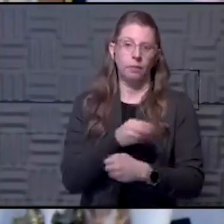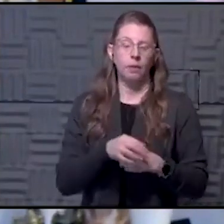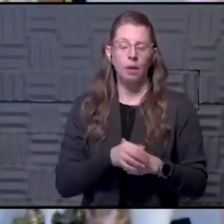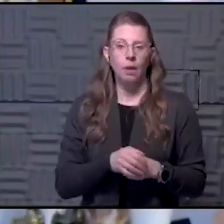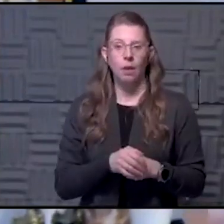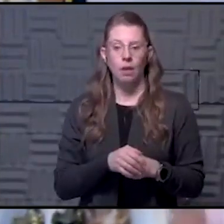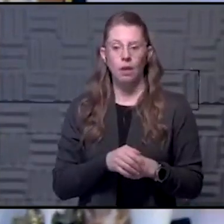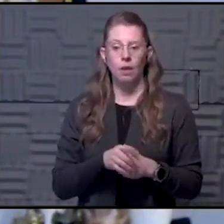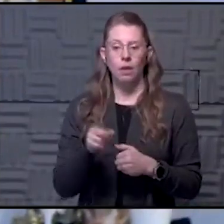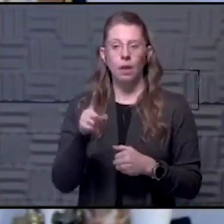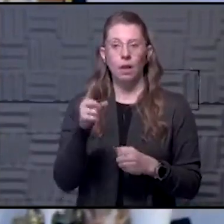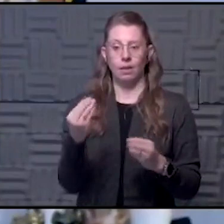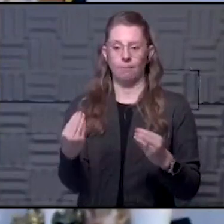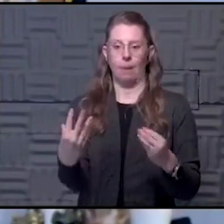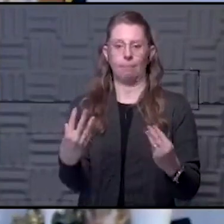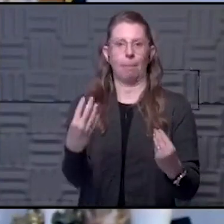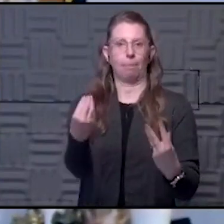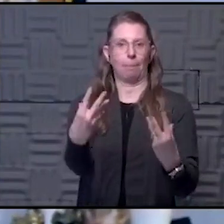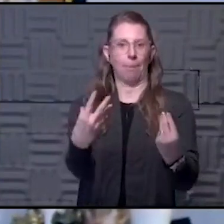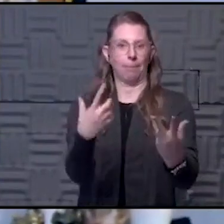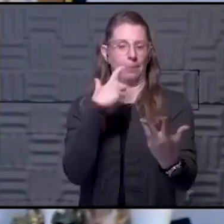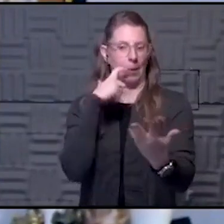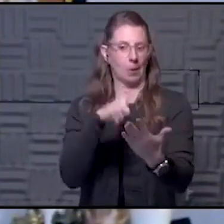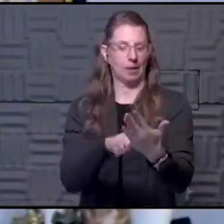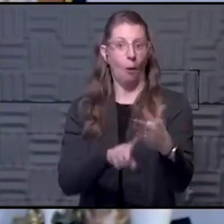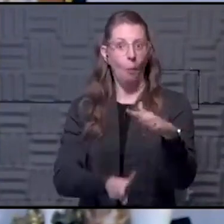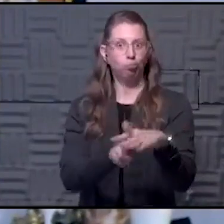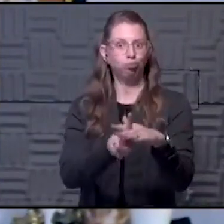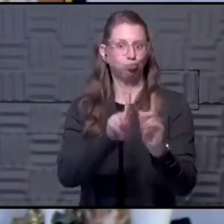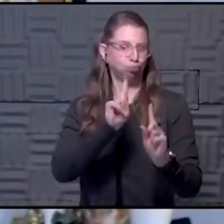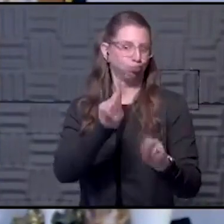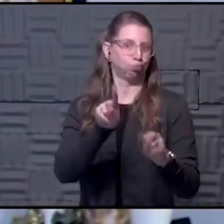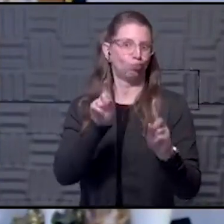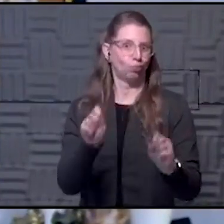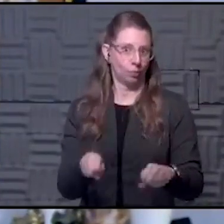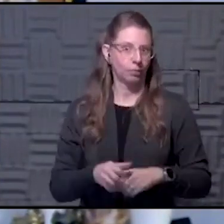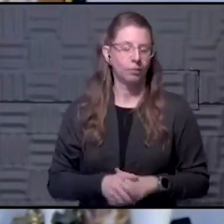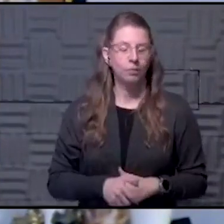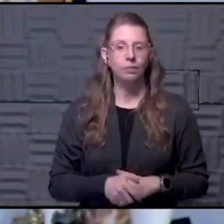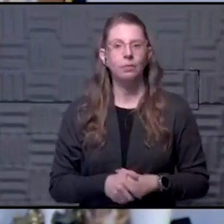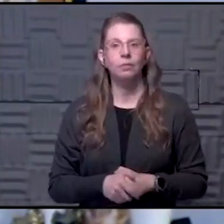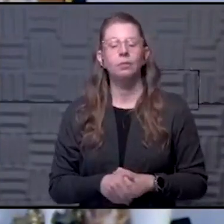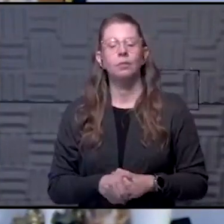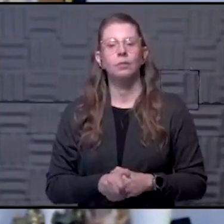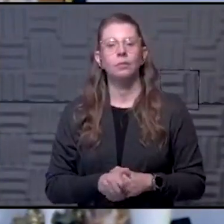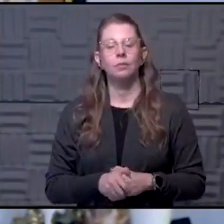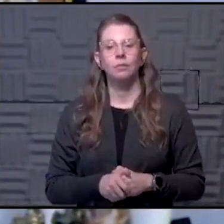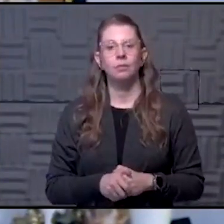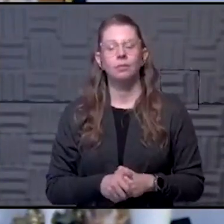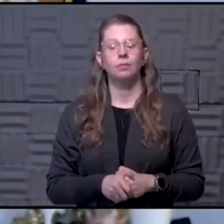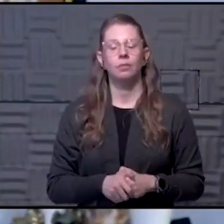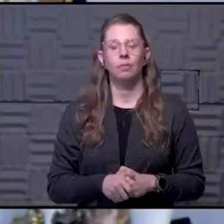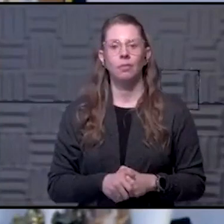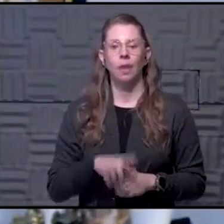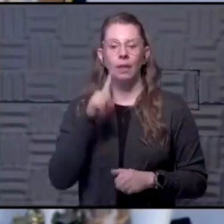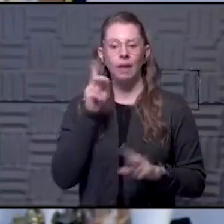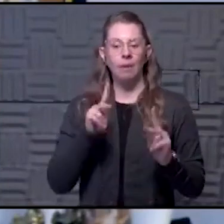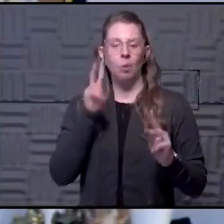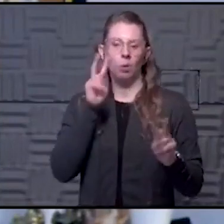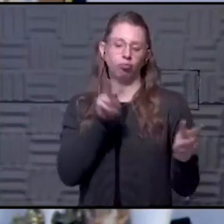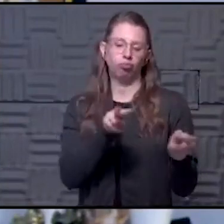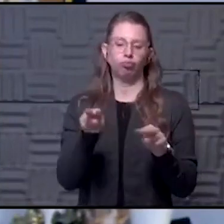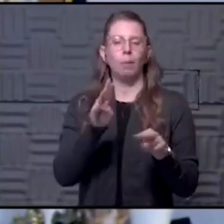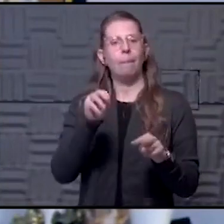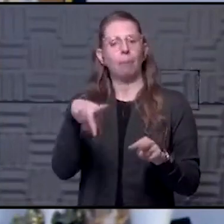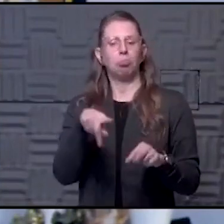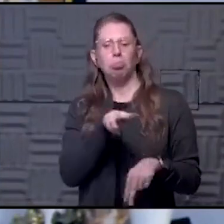those lights will pop and people will know then to go there. So on the one hand, people, I think, will look at a map with lots of dots